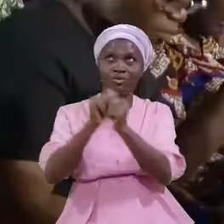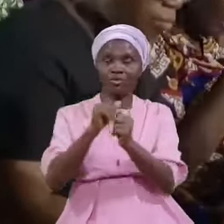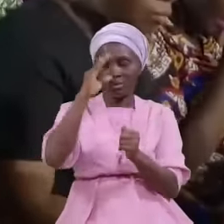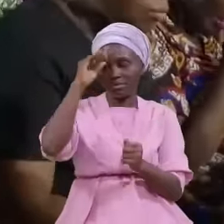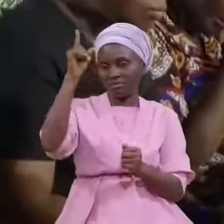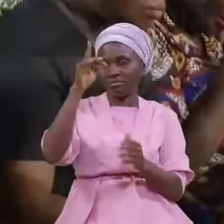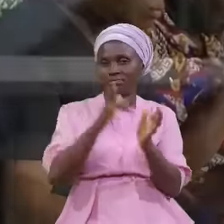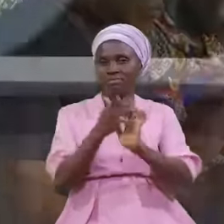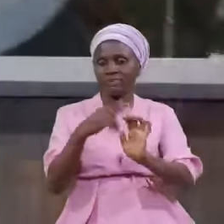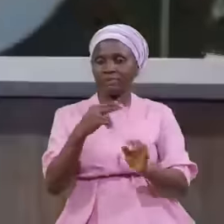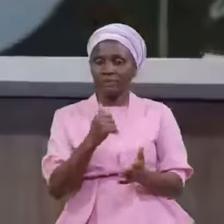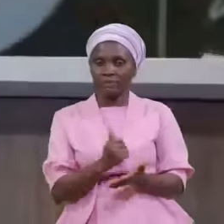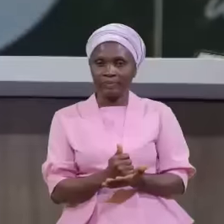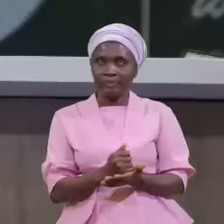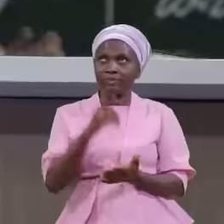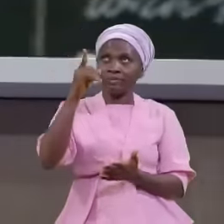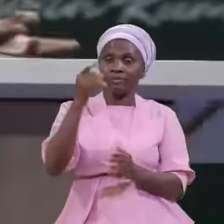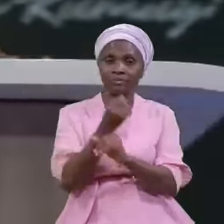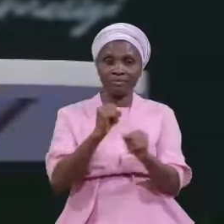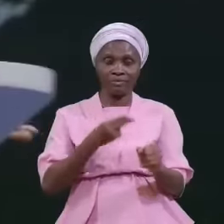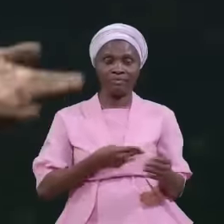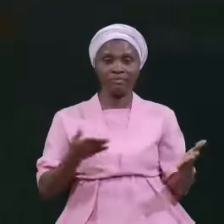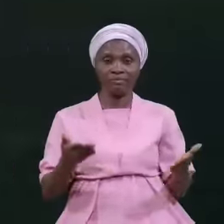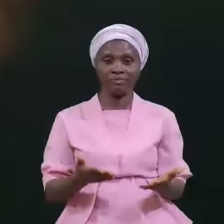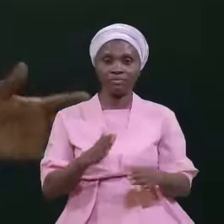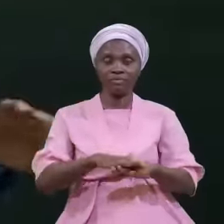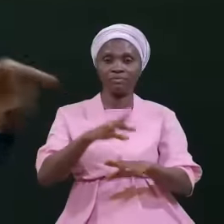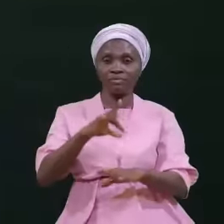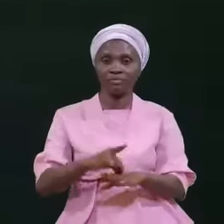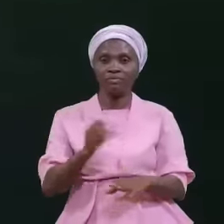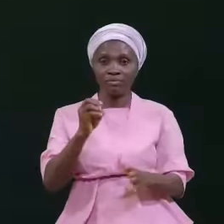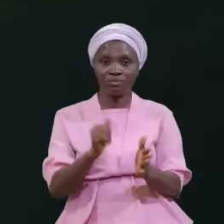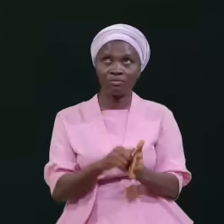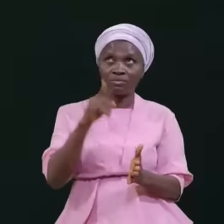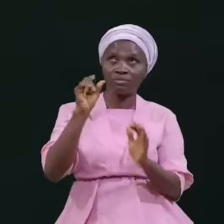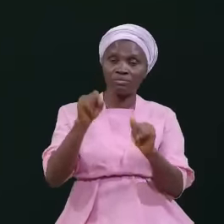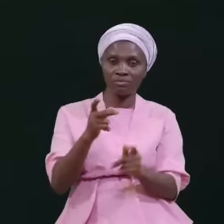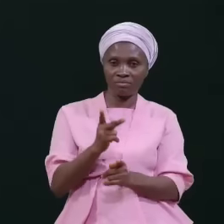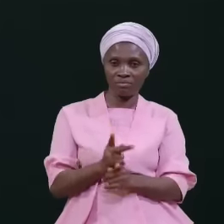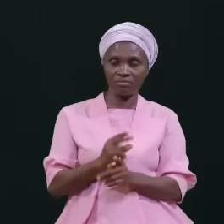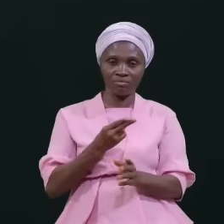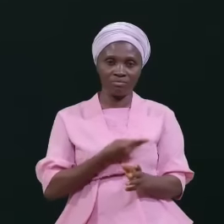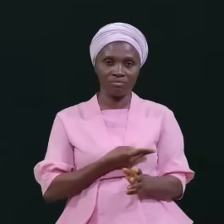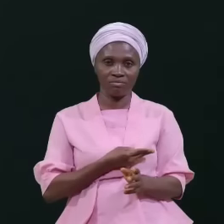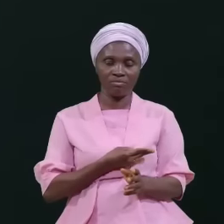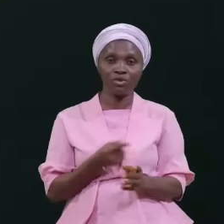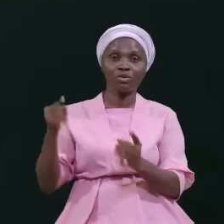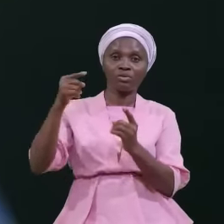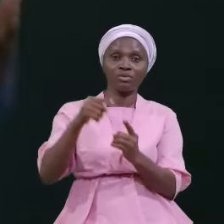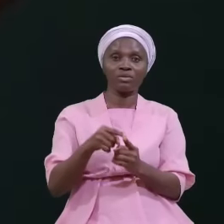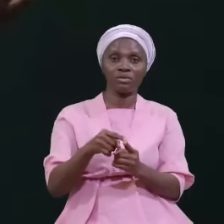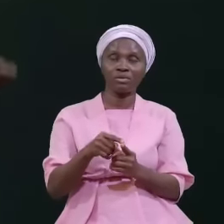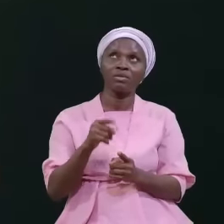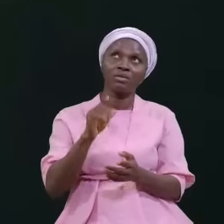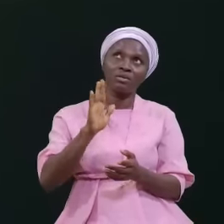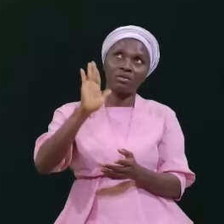us here on earth that he might preserve us until his glory.